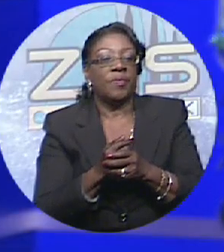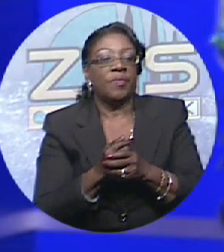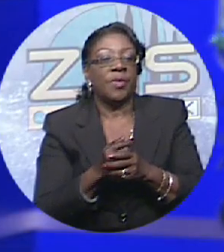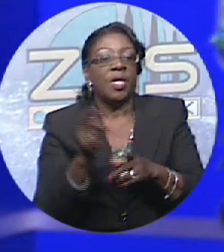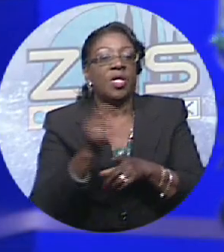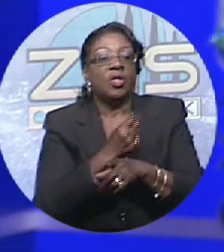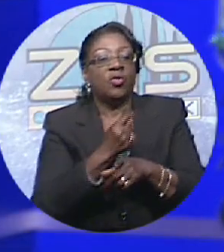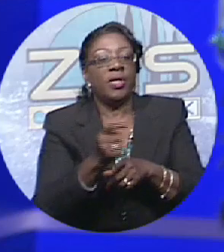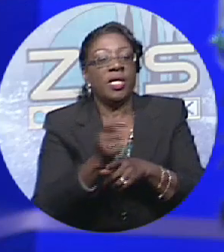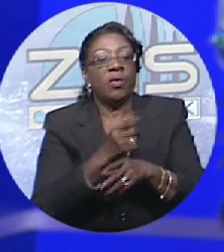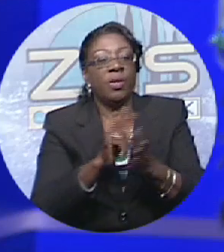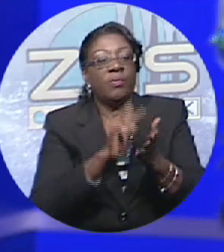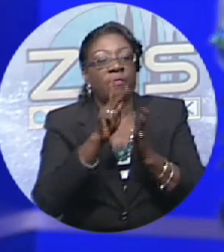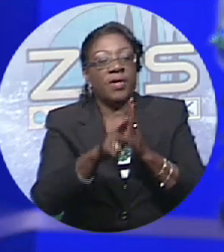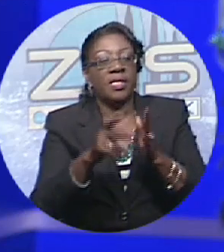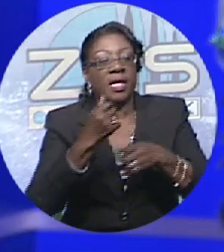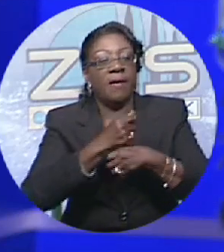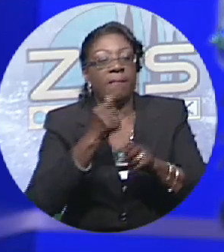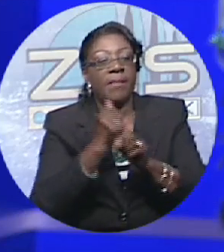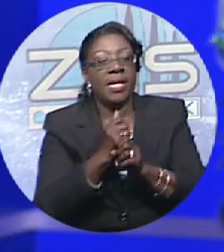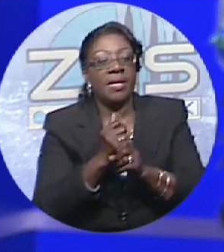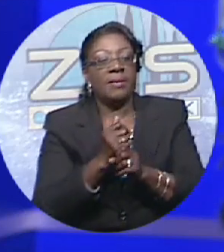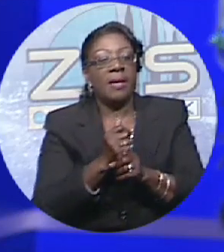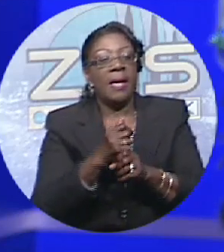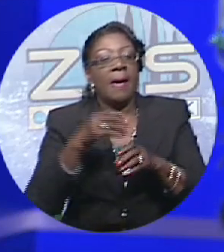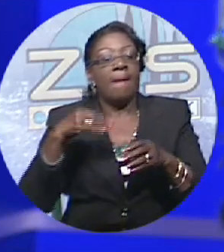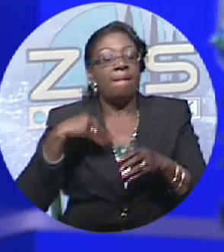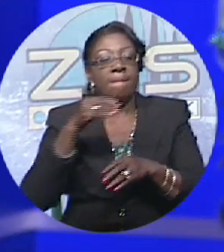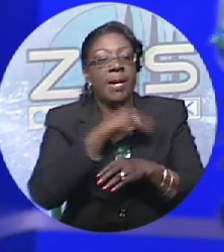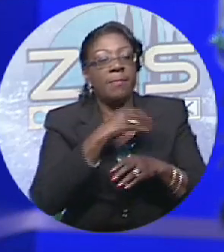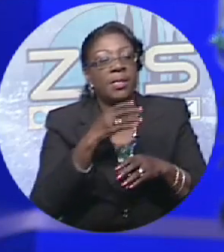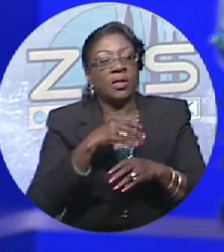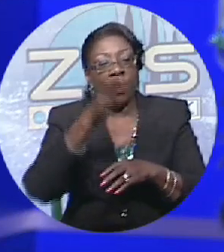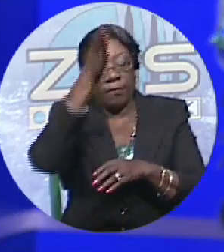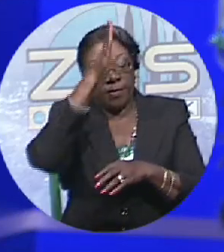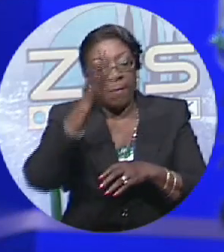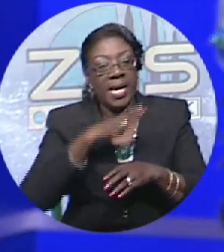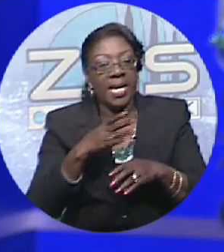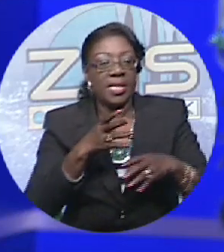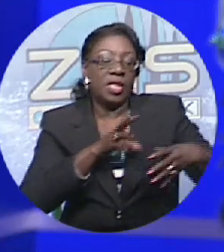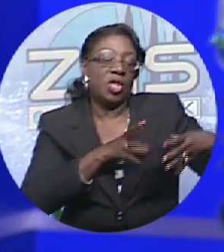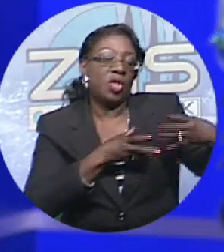Training with professionals has made members of the men's national soccer team step up their